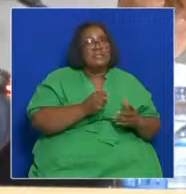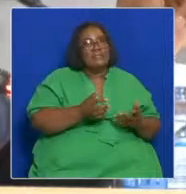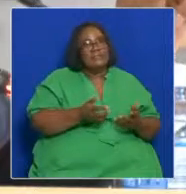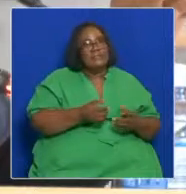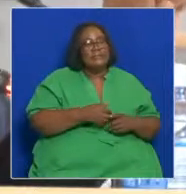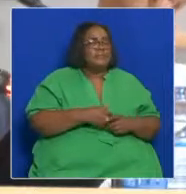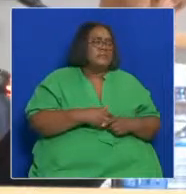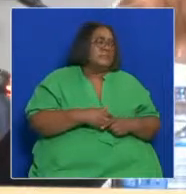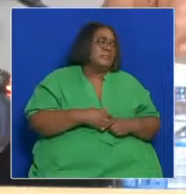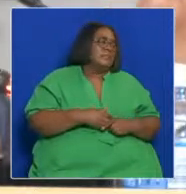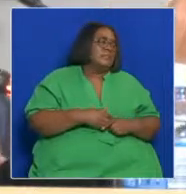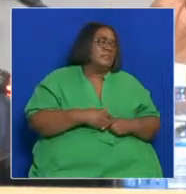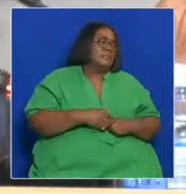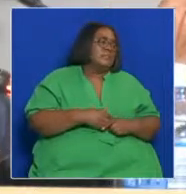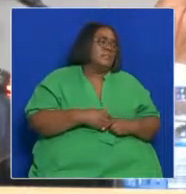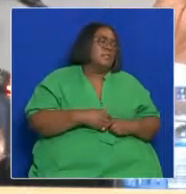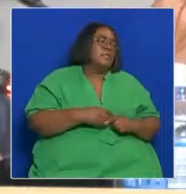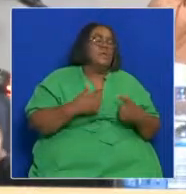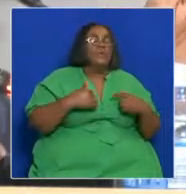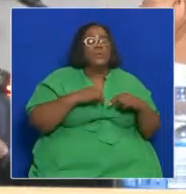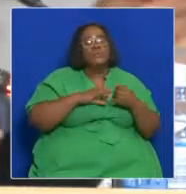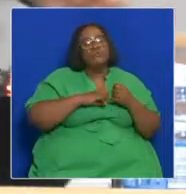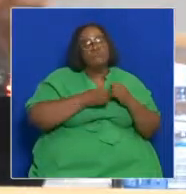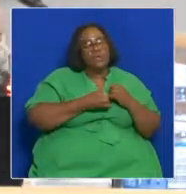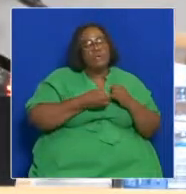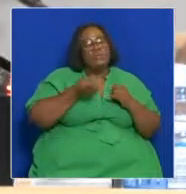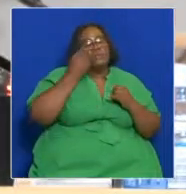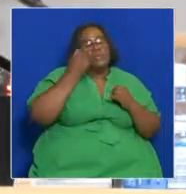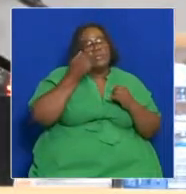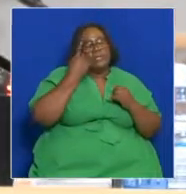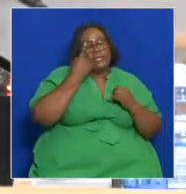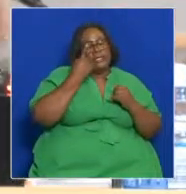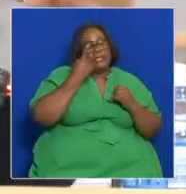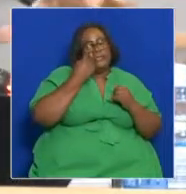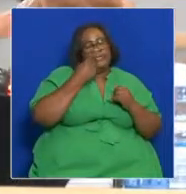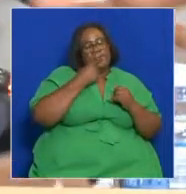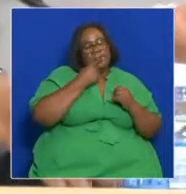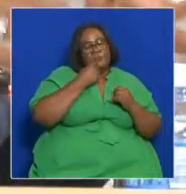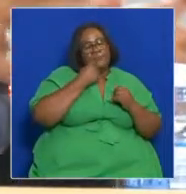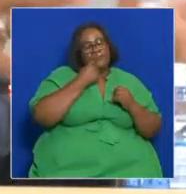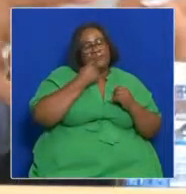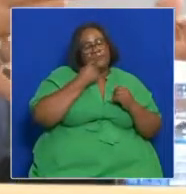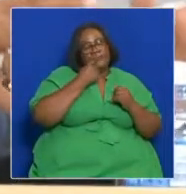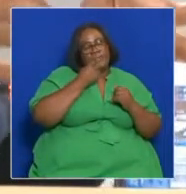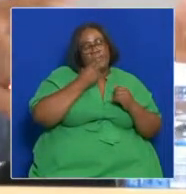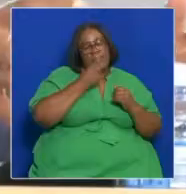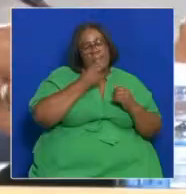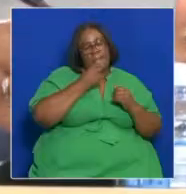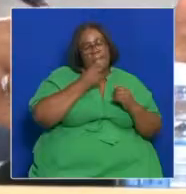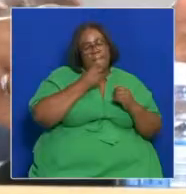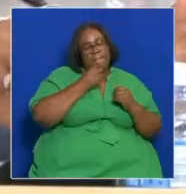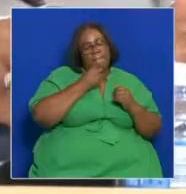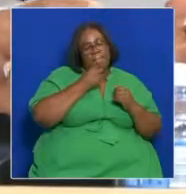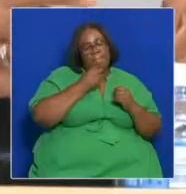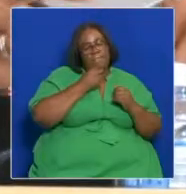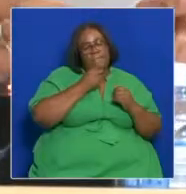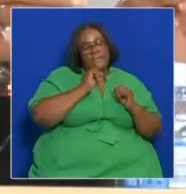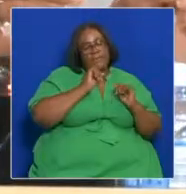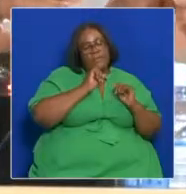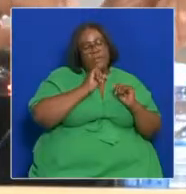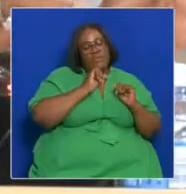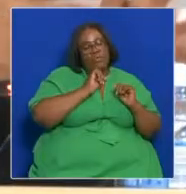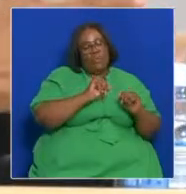to understand whether, what's behind my question, whether in terms of your contract of